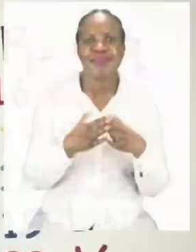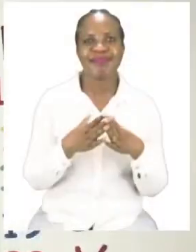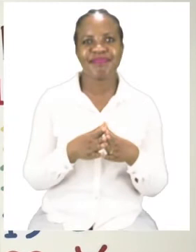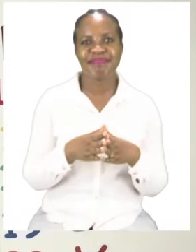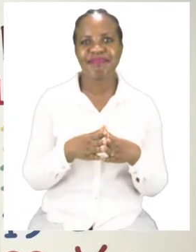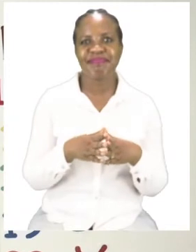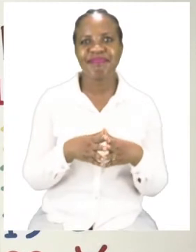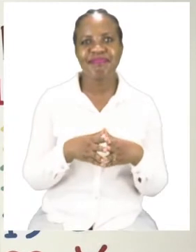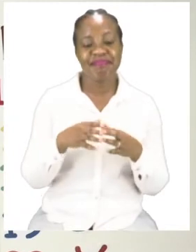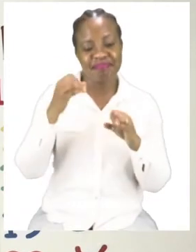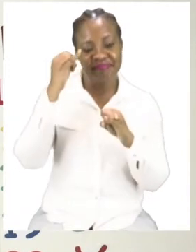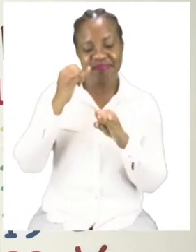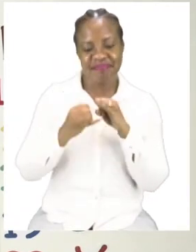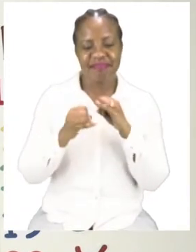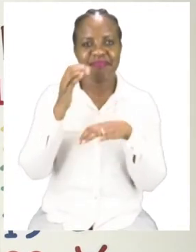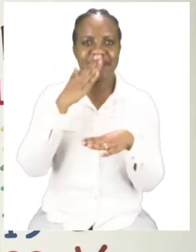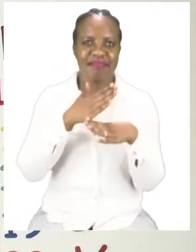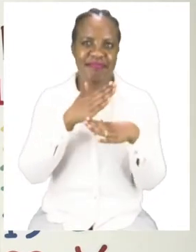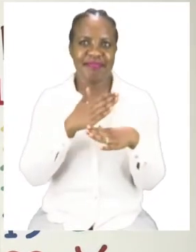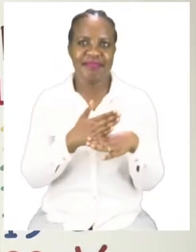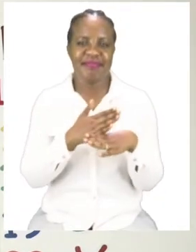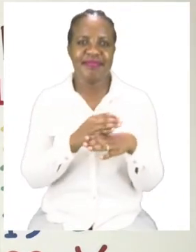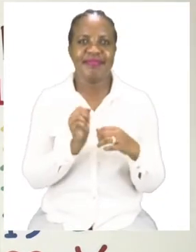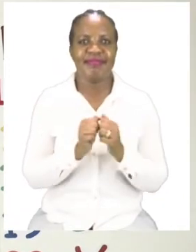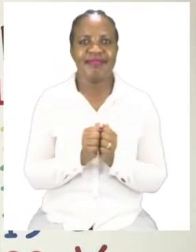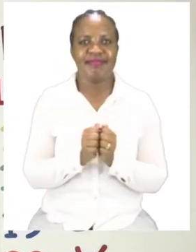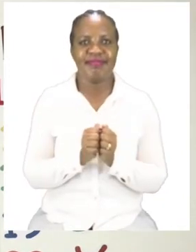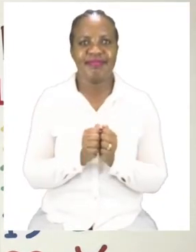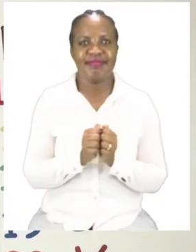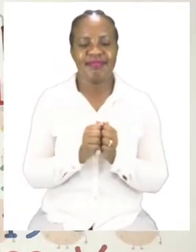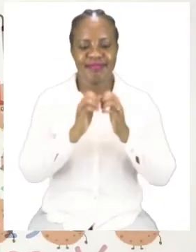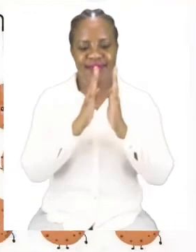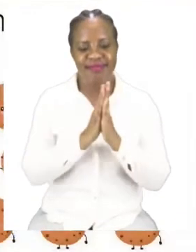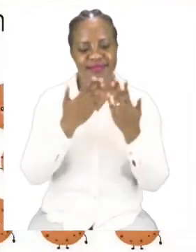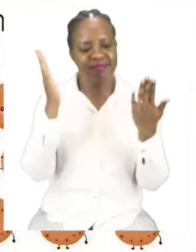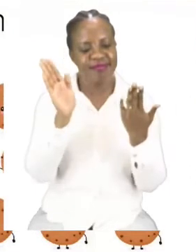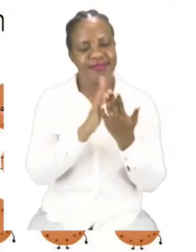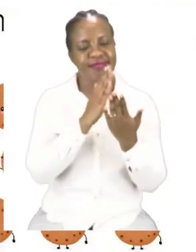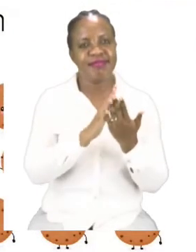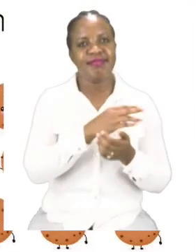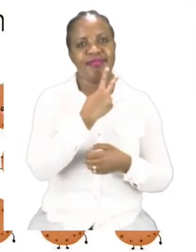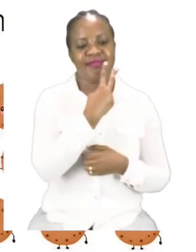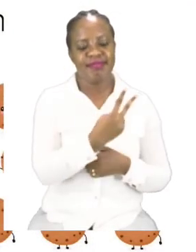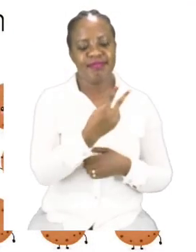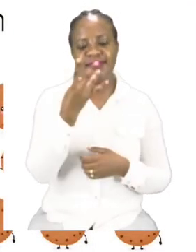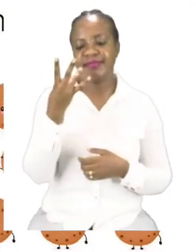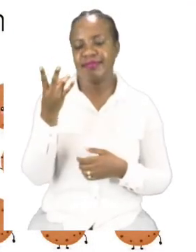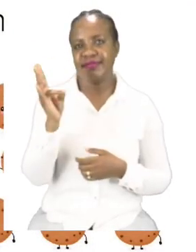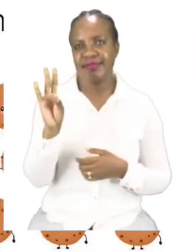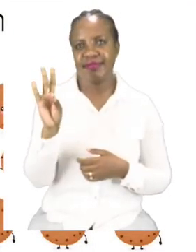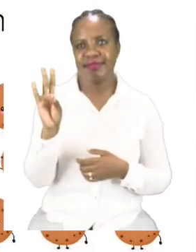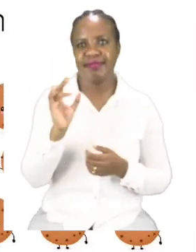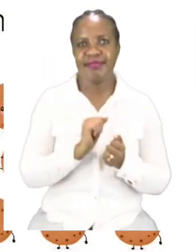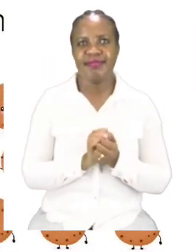For our last exercise for today, let us turn to page 27. On page 27,